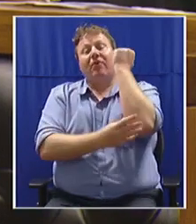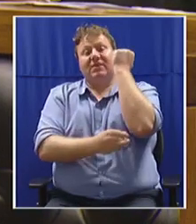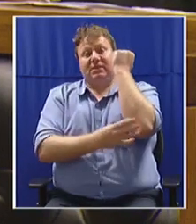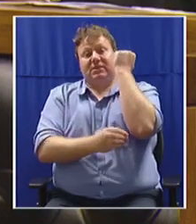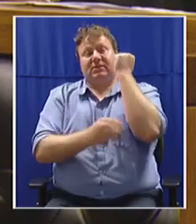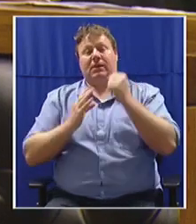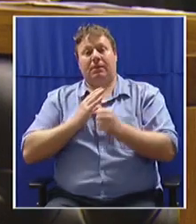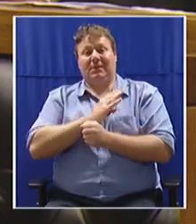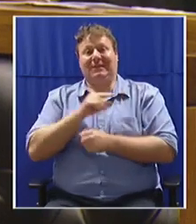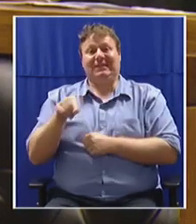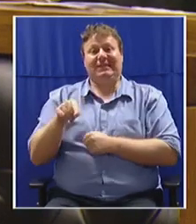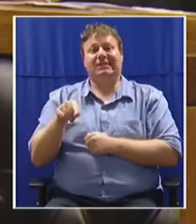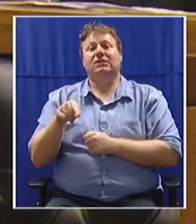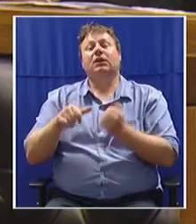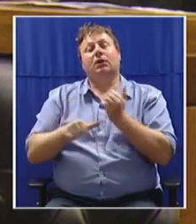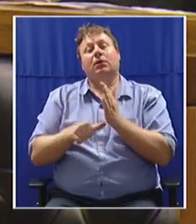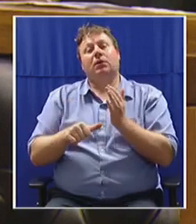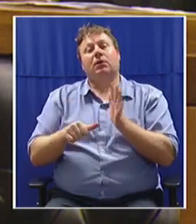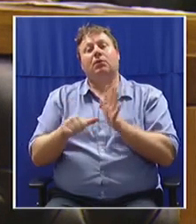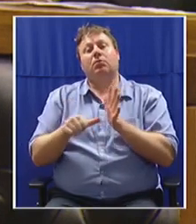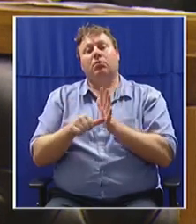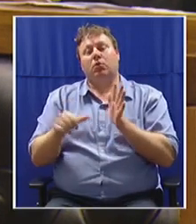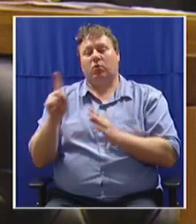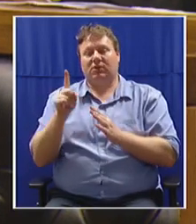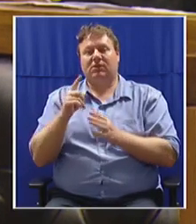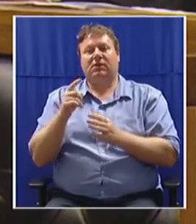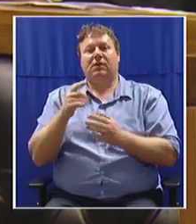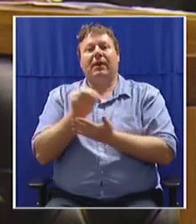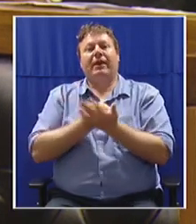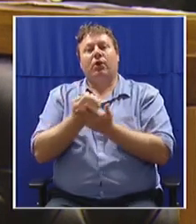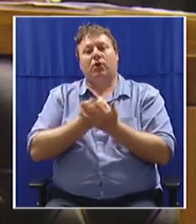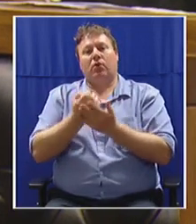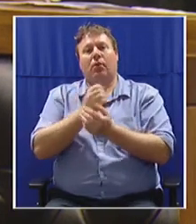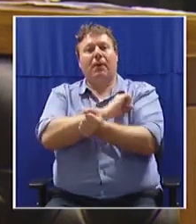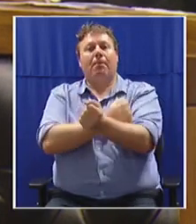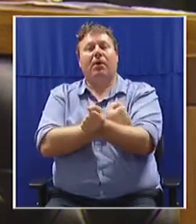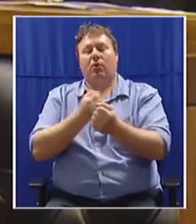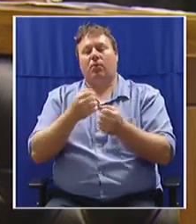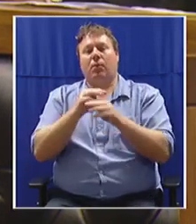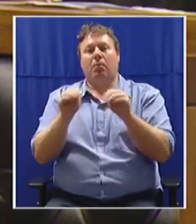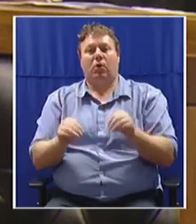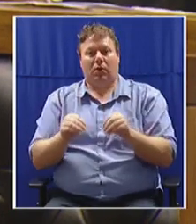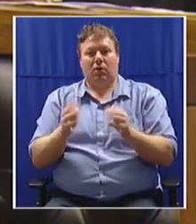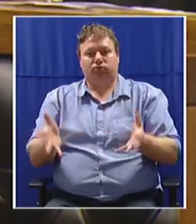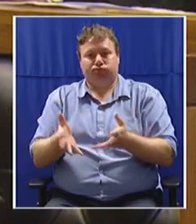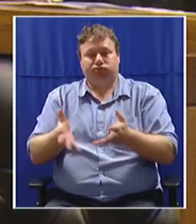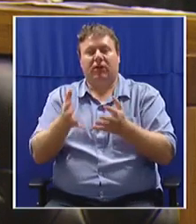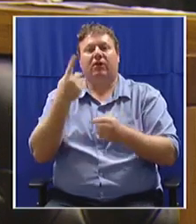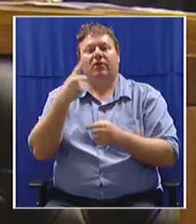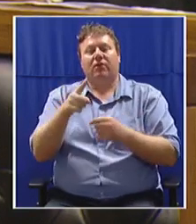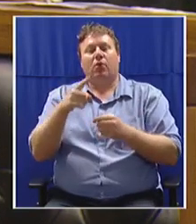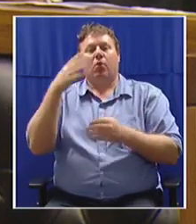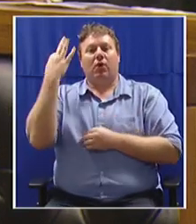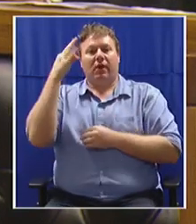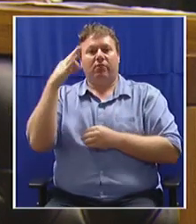will prioritize the implementation of economic empowerment models that aggregate government procurement